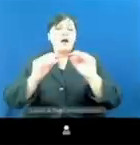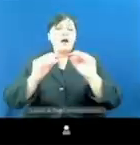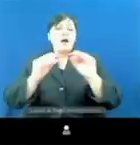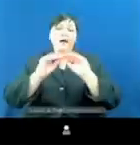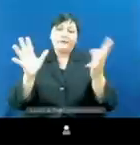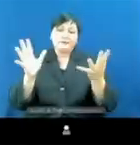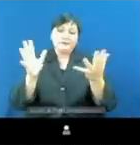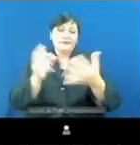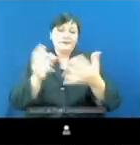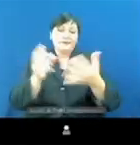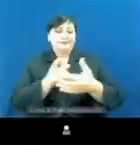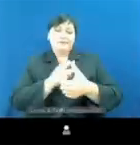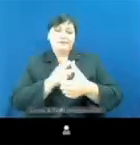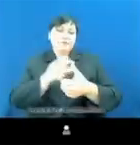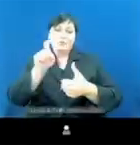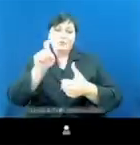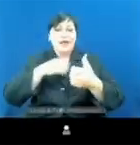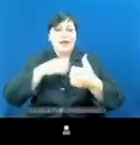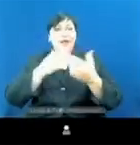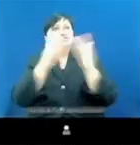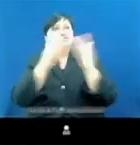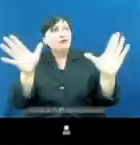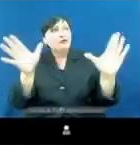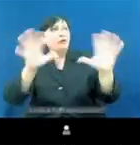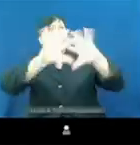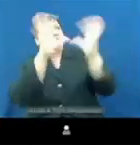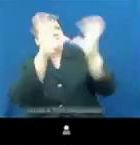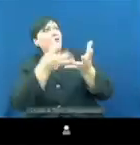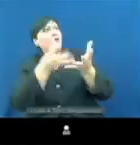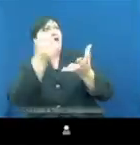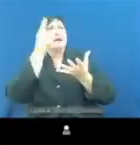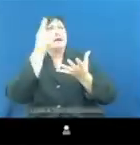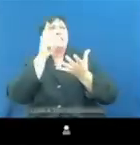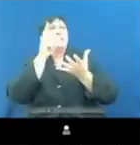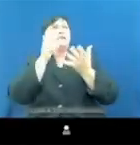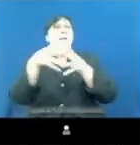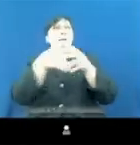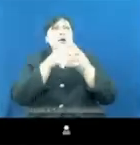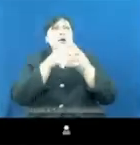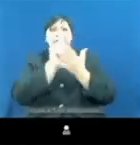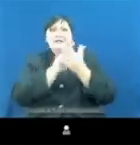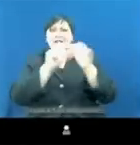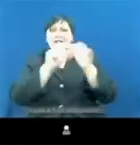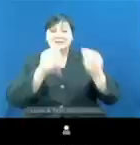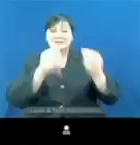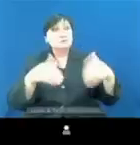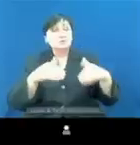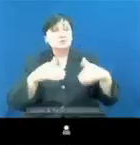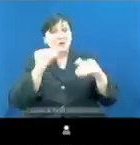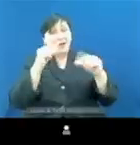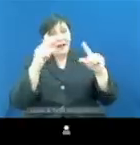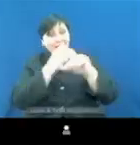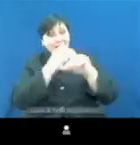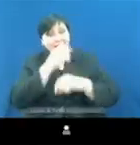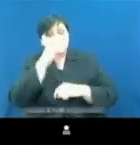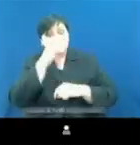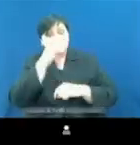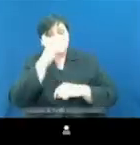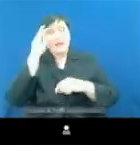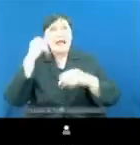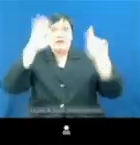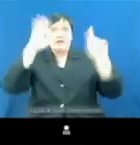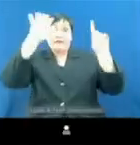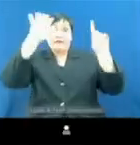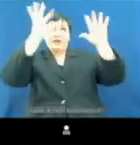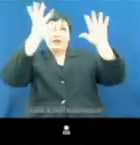understanding of the American legal system and its complex system. We have a federal system which governs